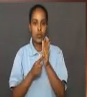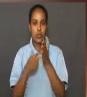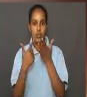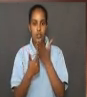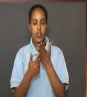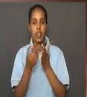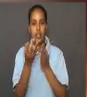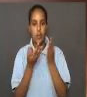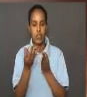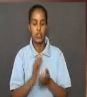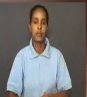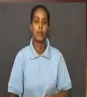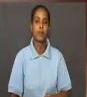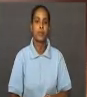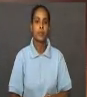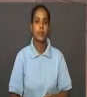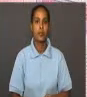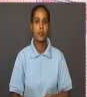this expression.